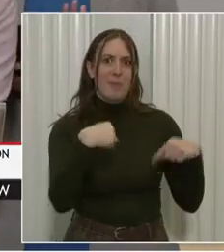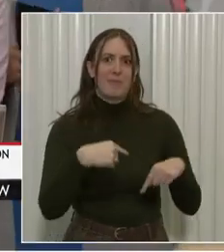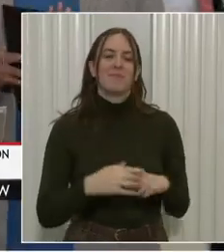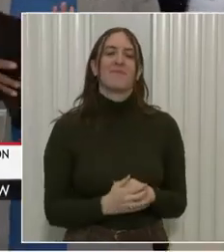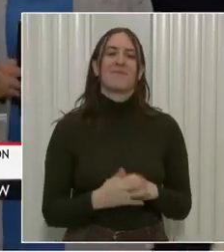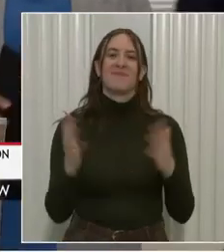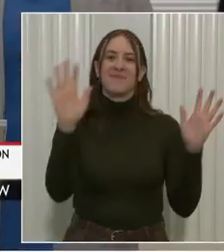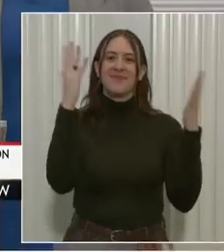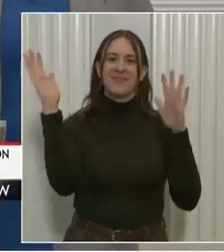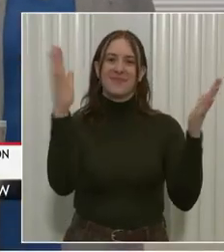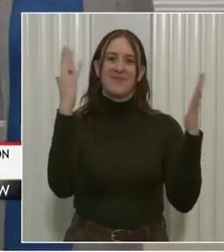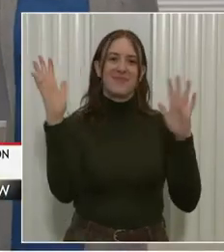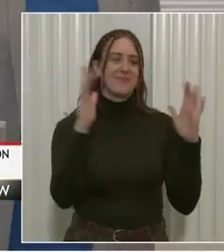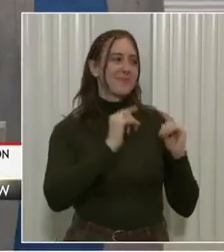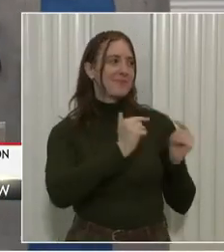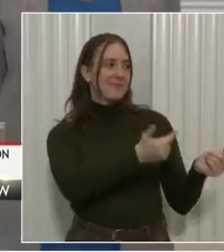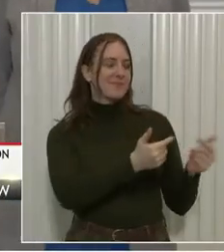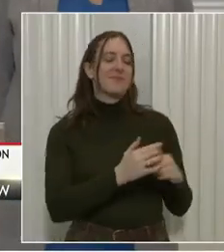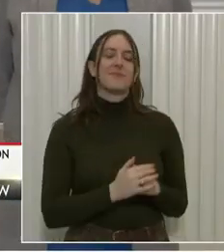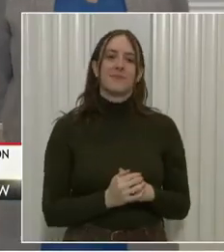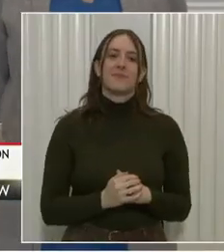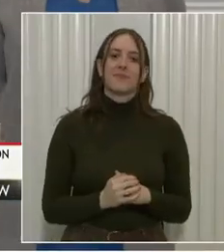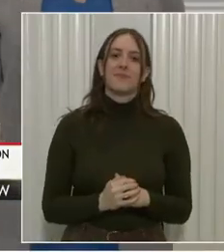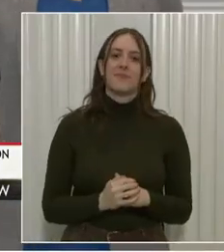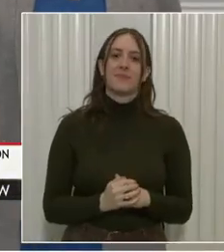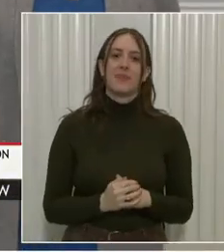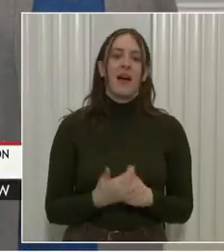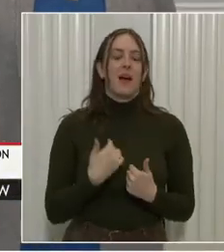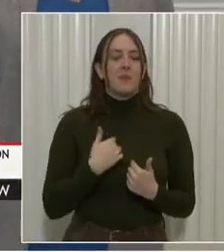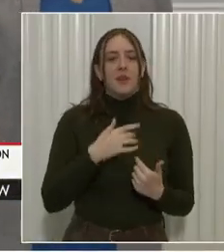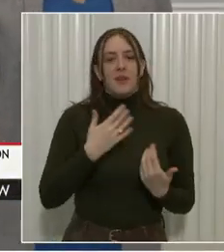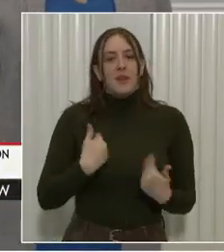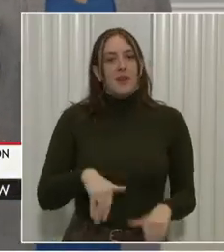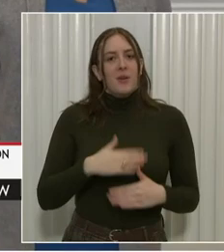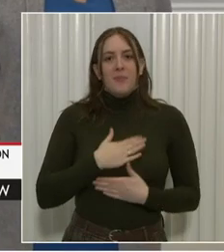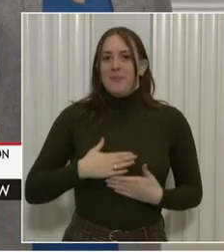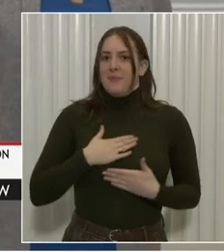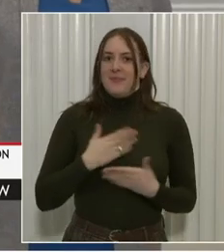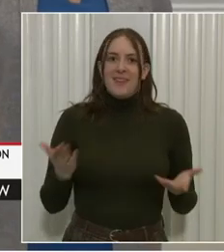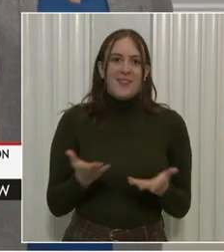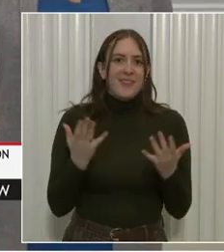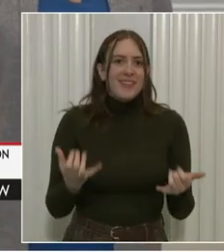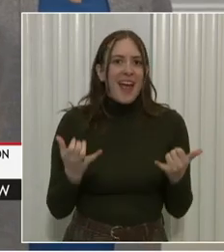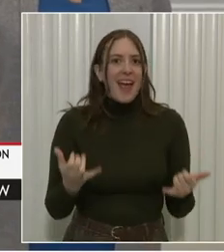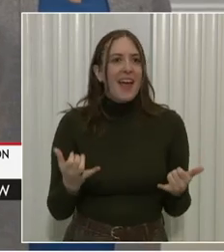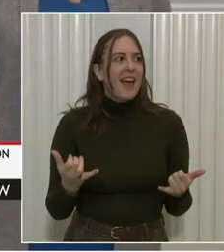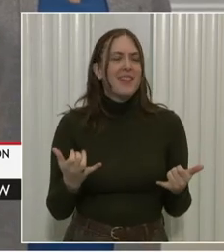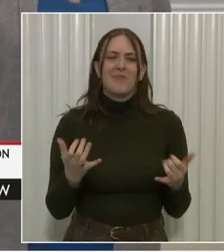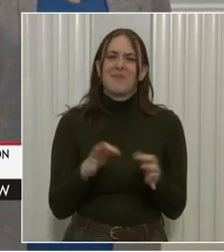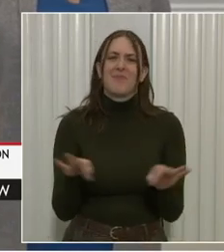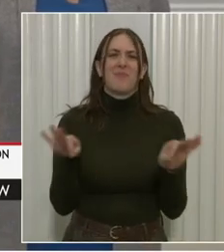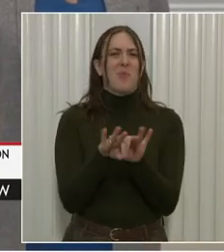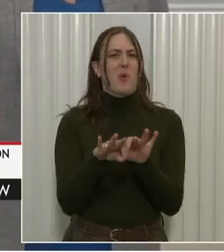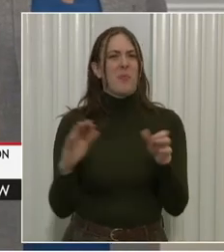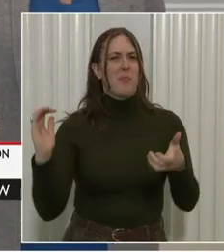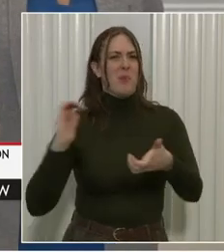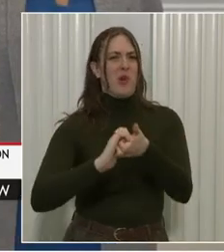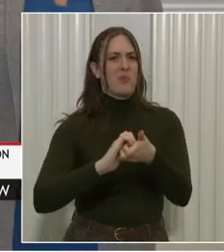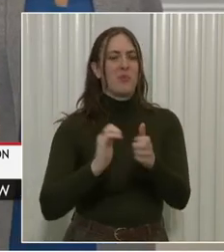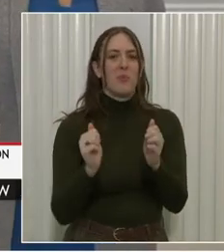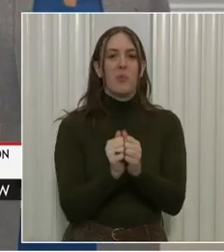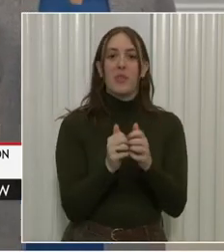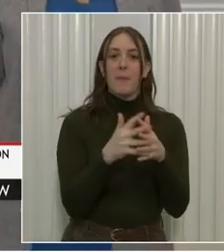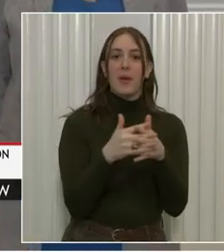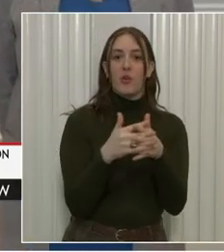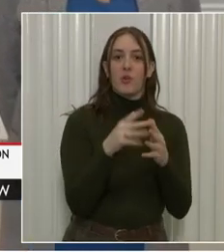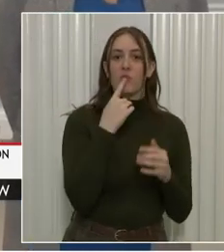Good morning. I am so pleased to be here today to celebrate this important partnership between the American Red Cross